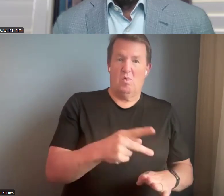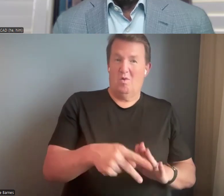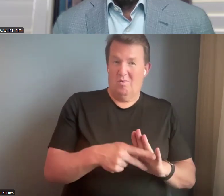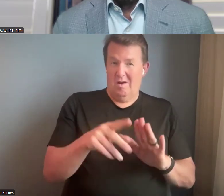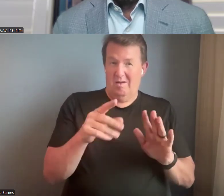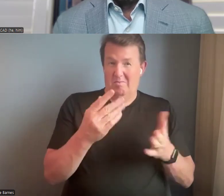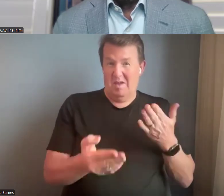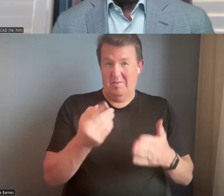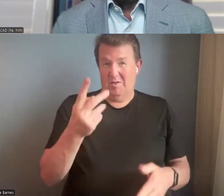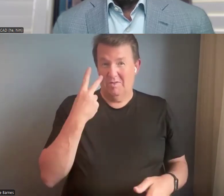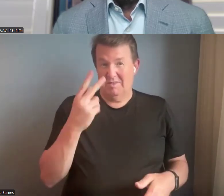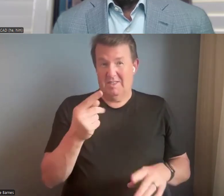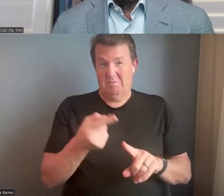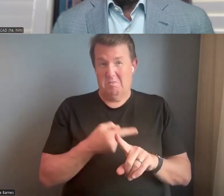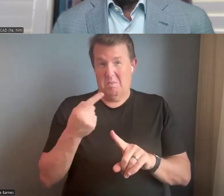seen our monthly